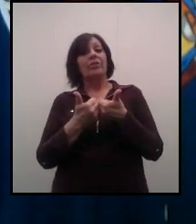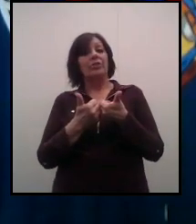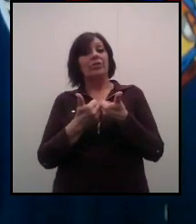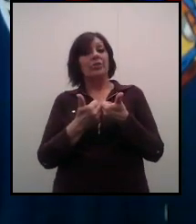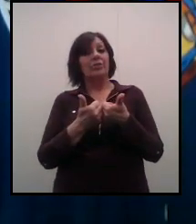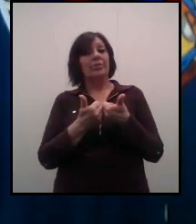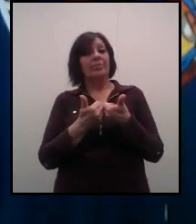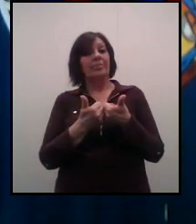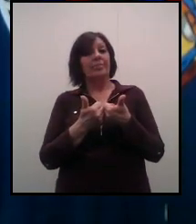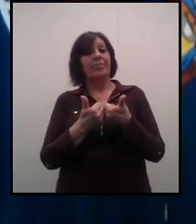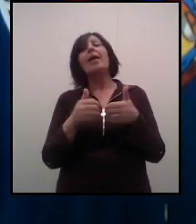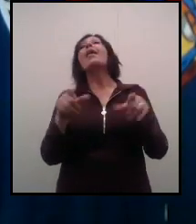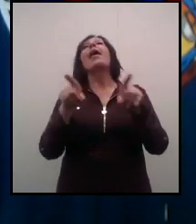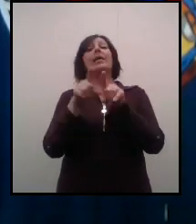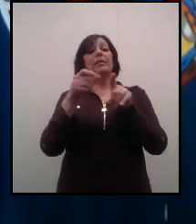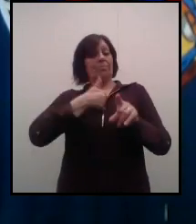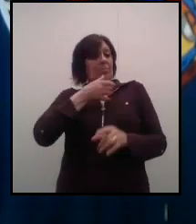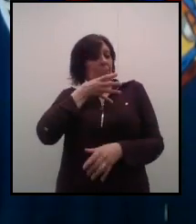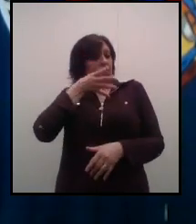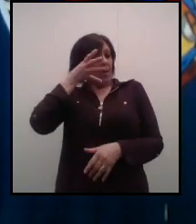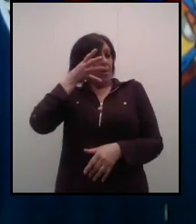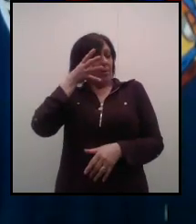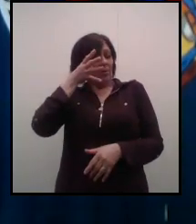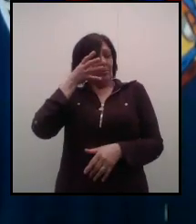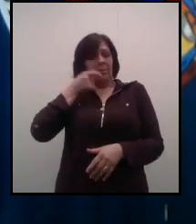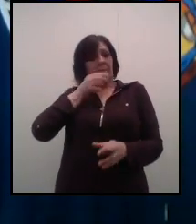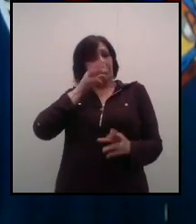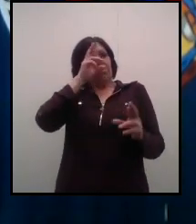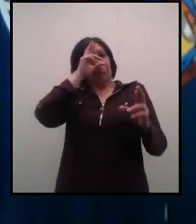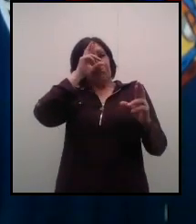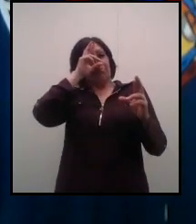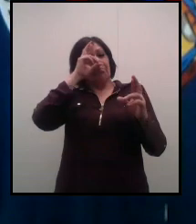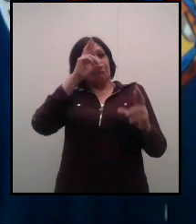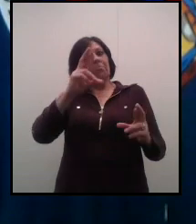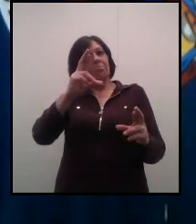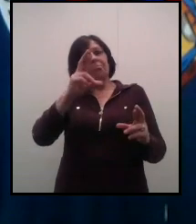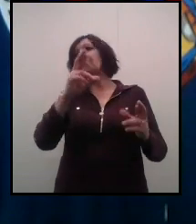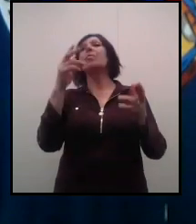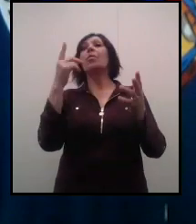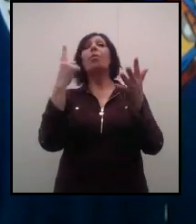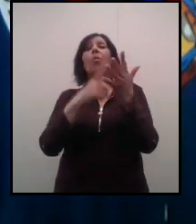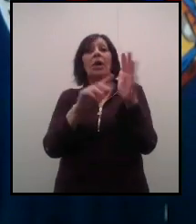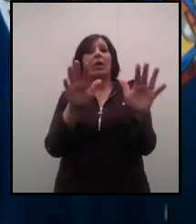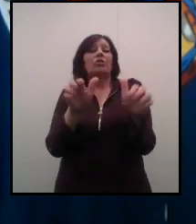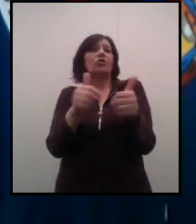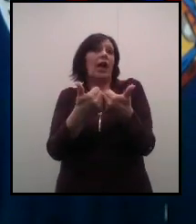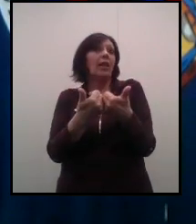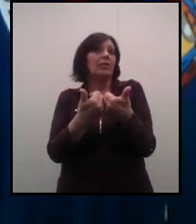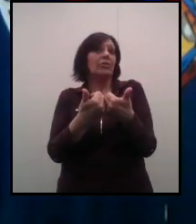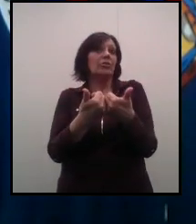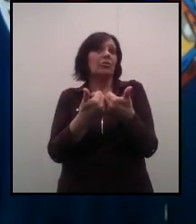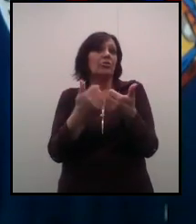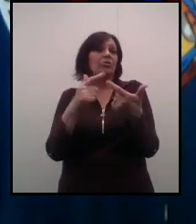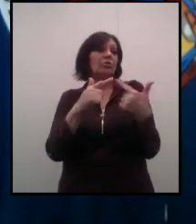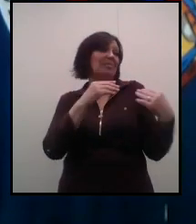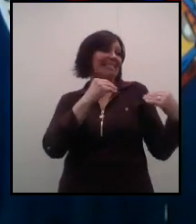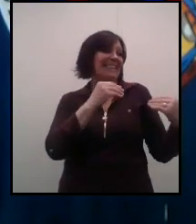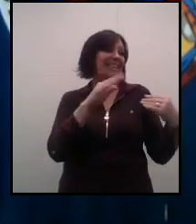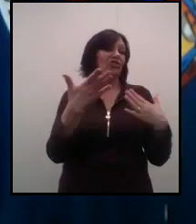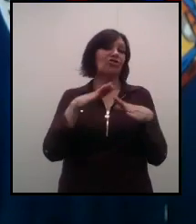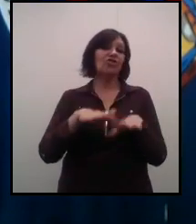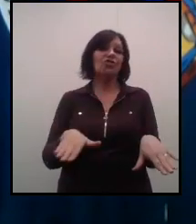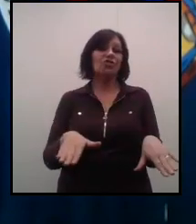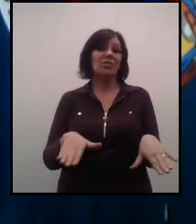as a parent, I can completely respect what a huge challenge that is to educate your own